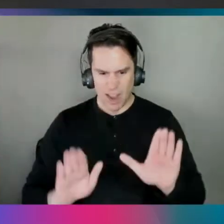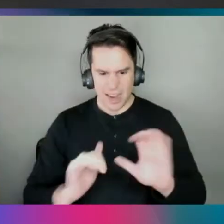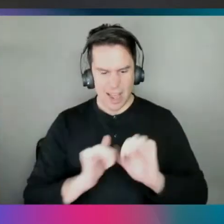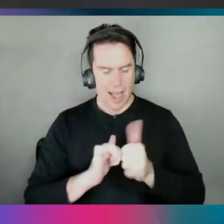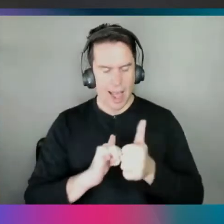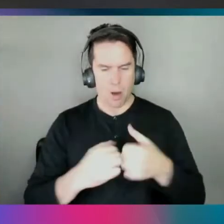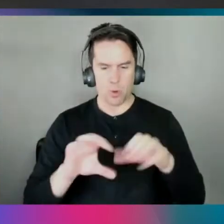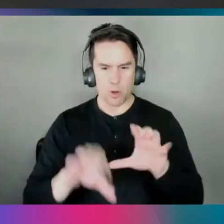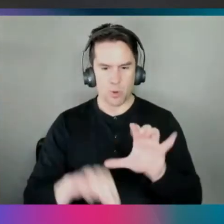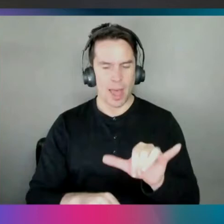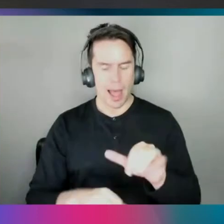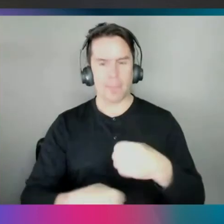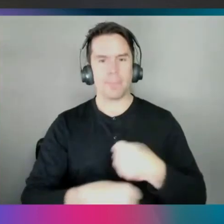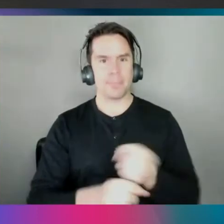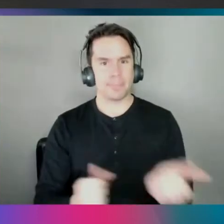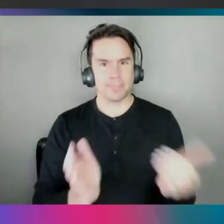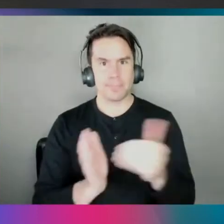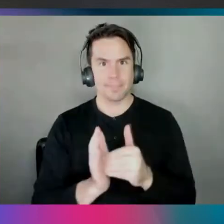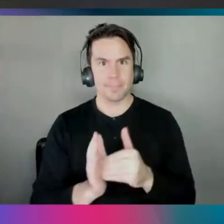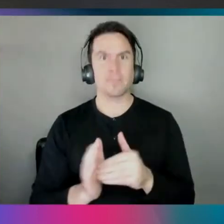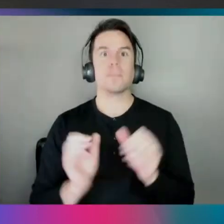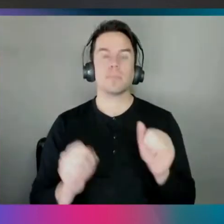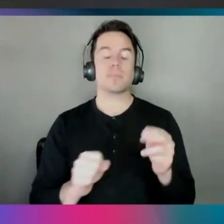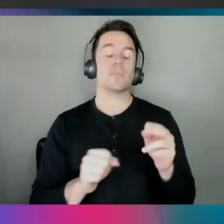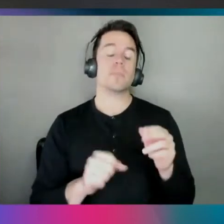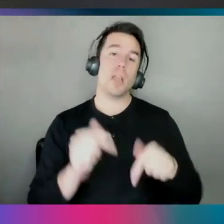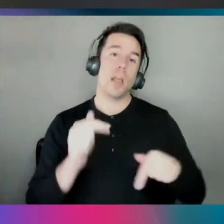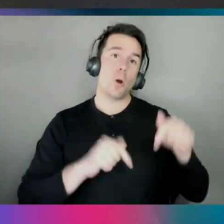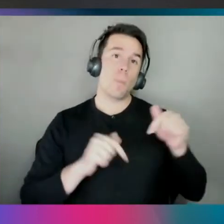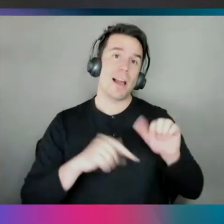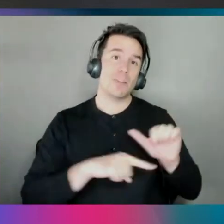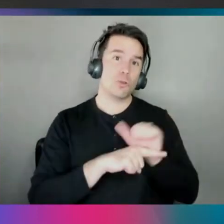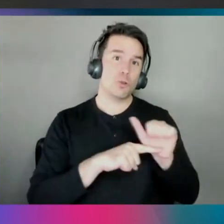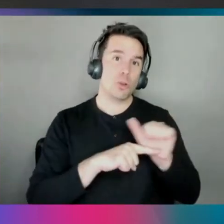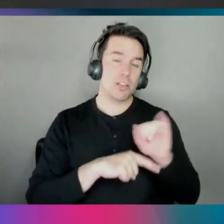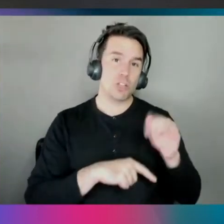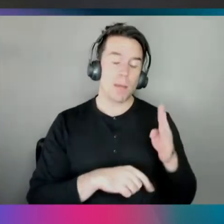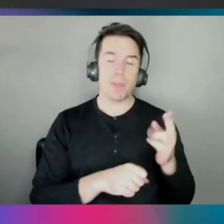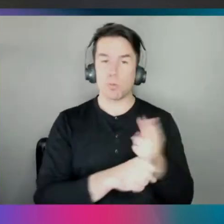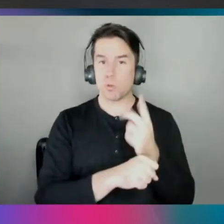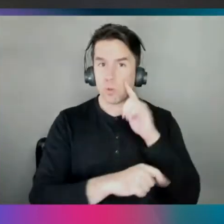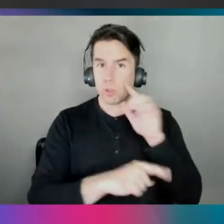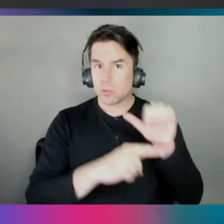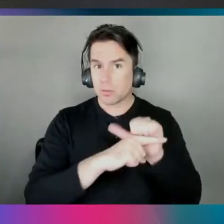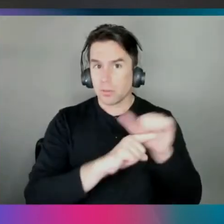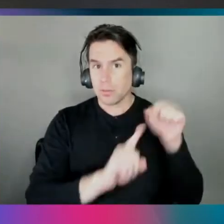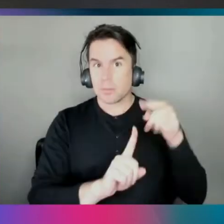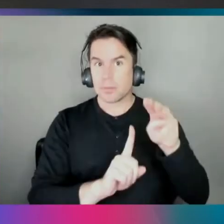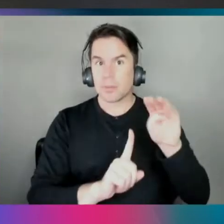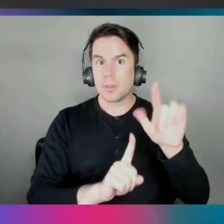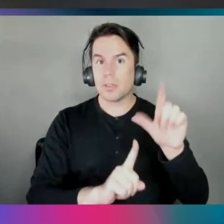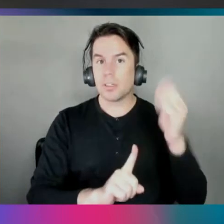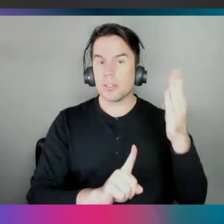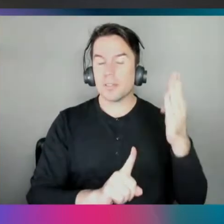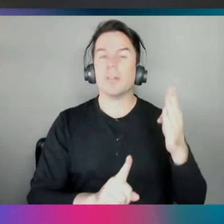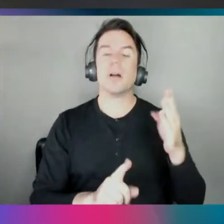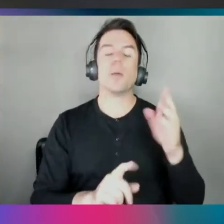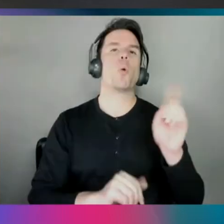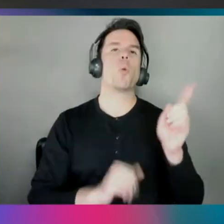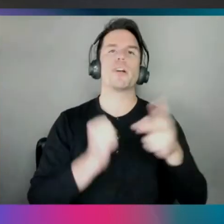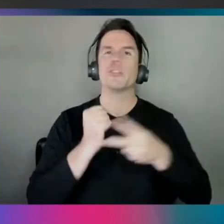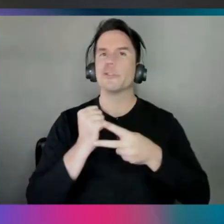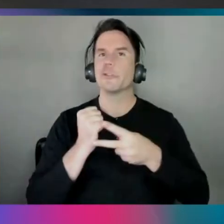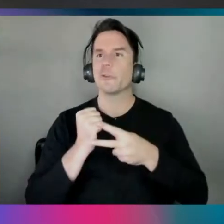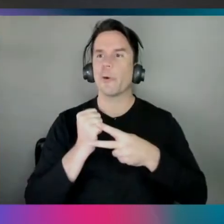back to the training job that was used to train it. Find some different things. Find out where is it stored, so we can say, okay, I want to use that